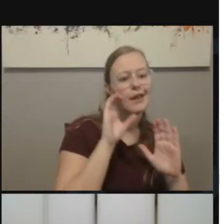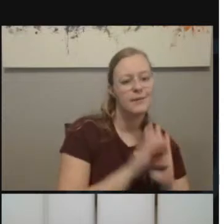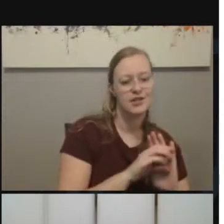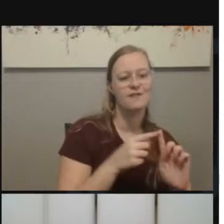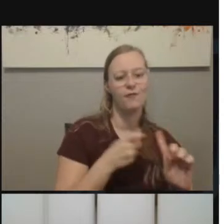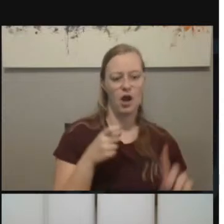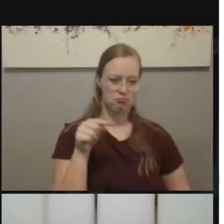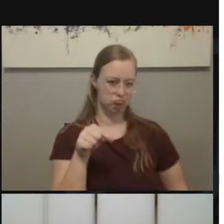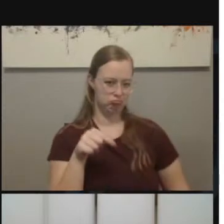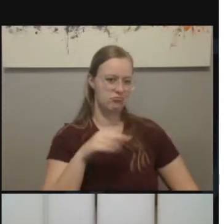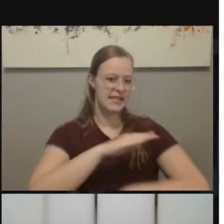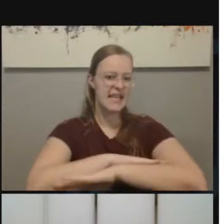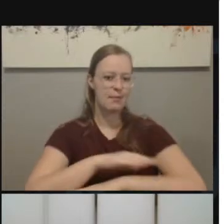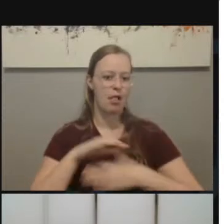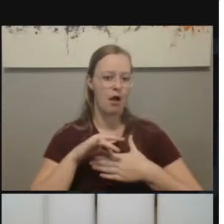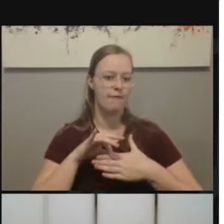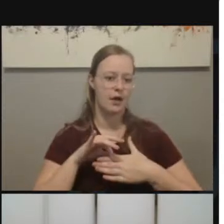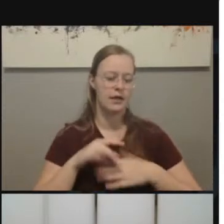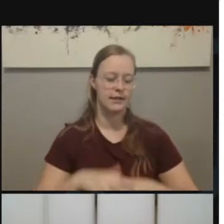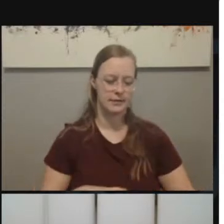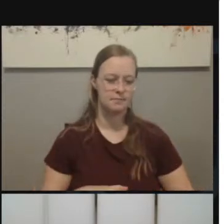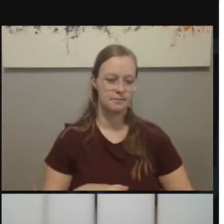your way of doing that.